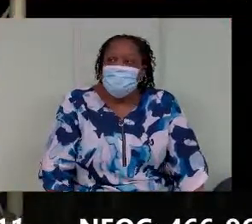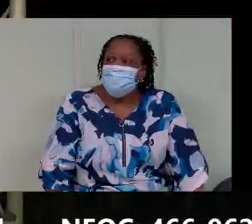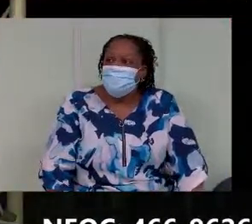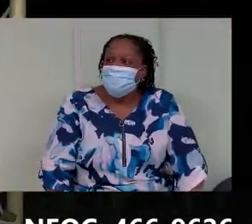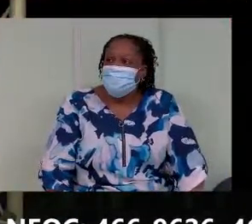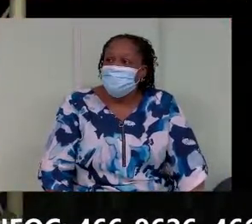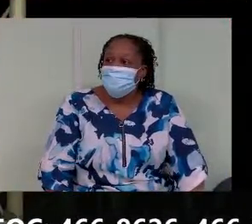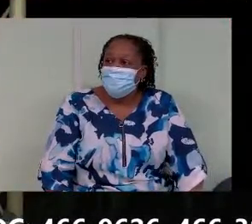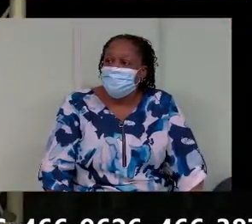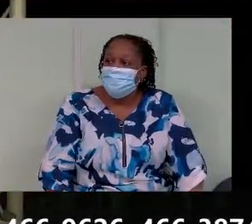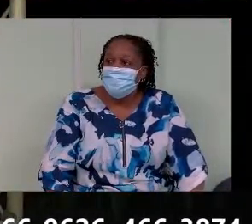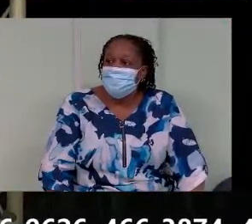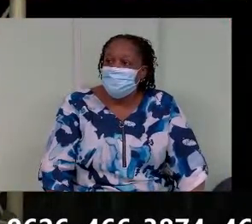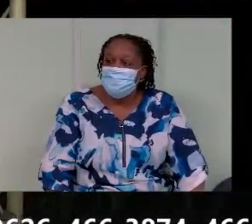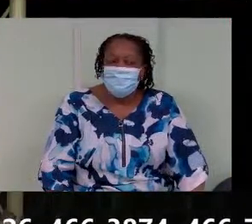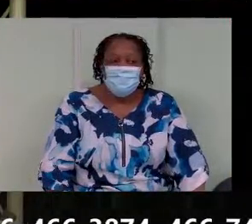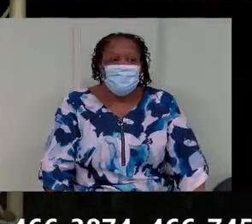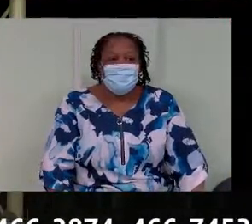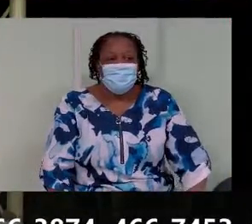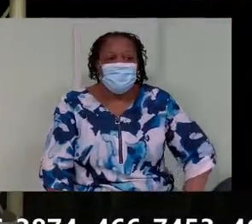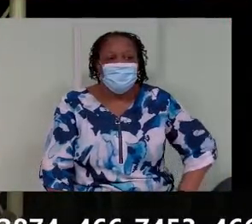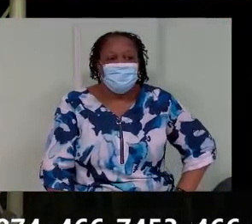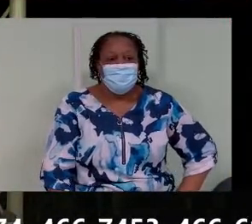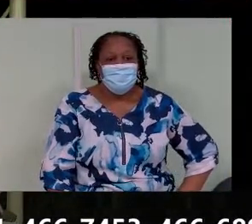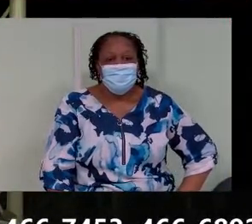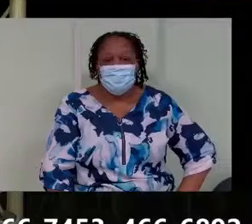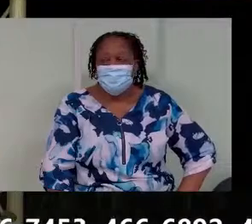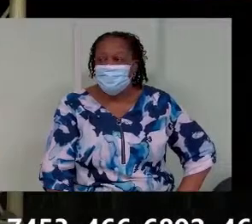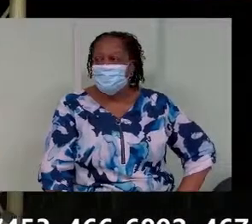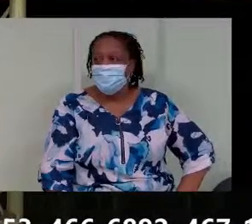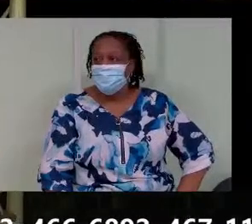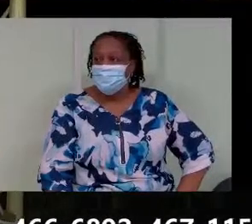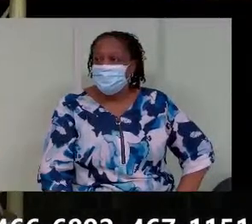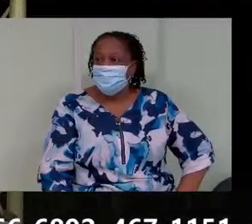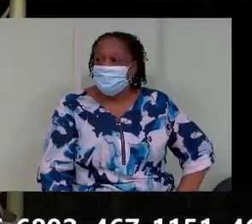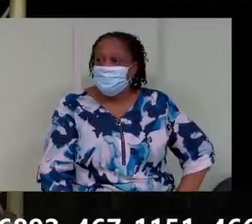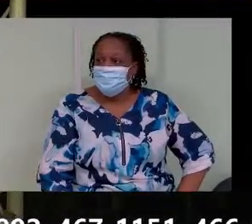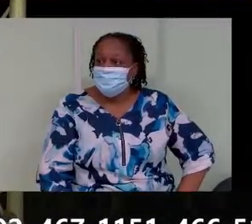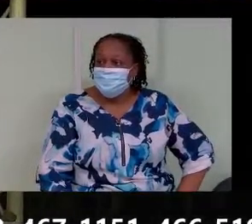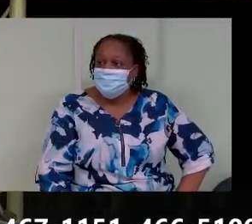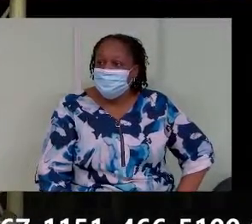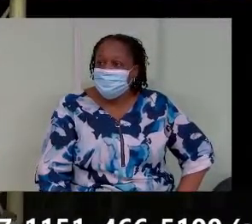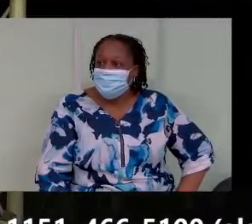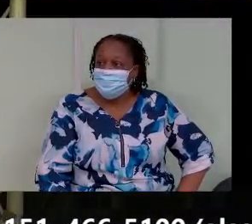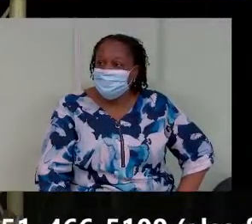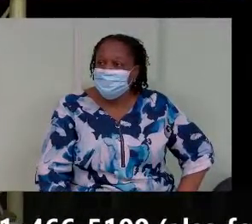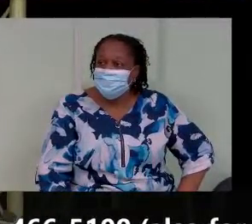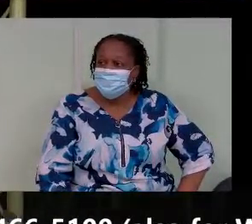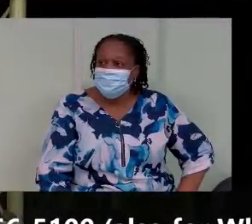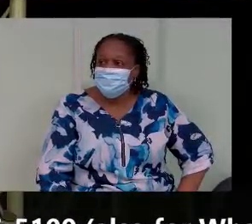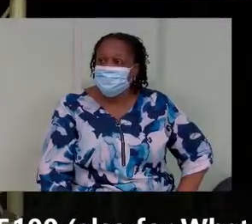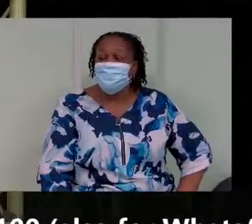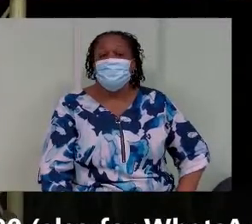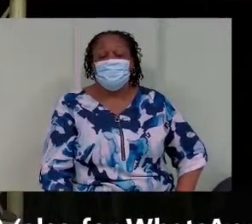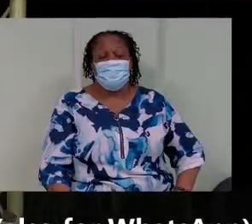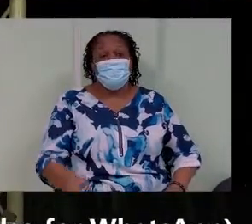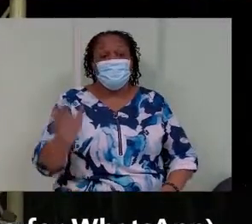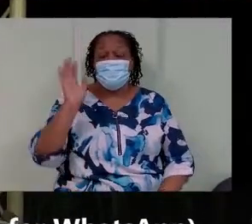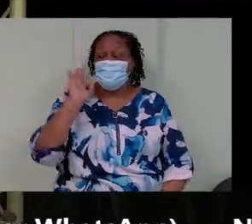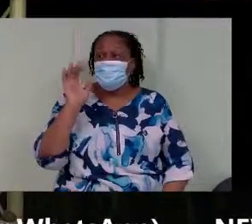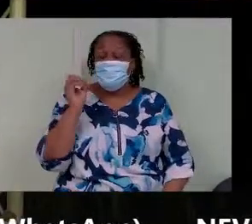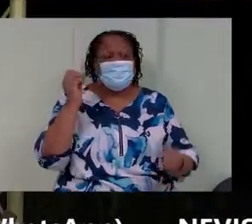Thank you to all three of you. It was quite alarming to read today that Jamaica